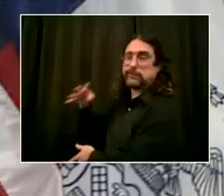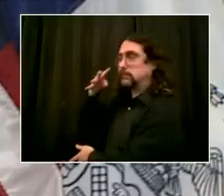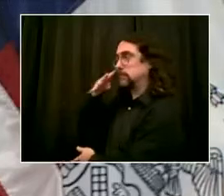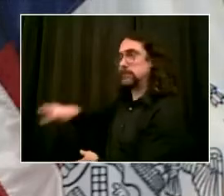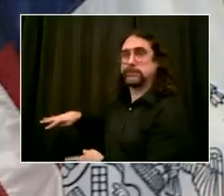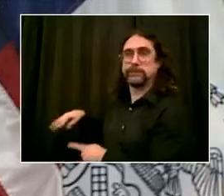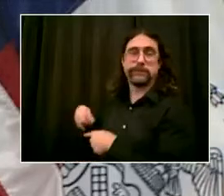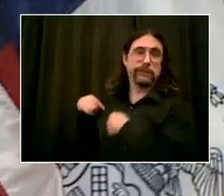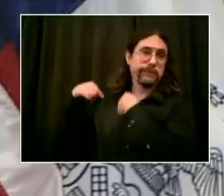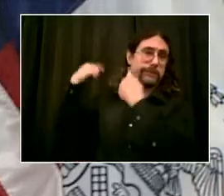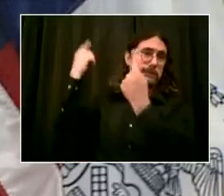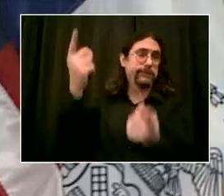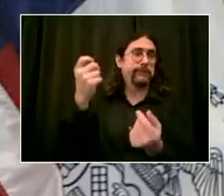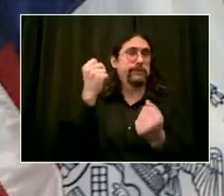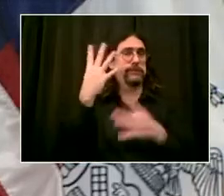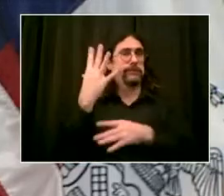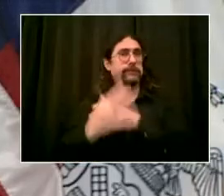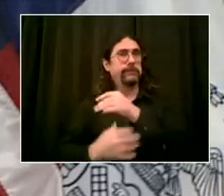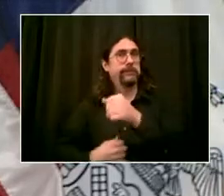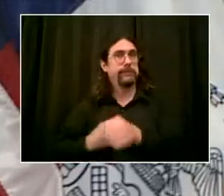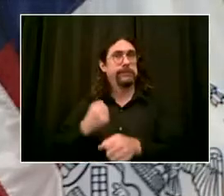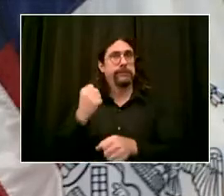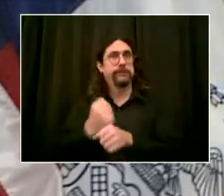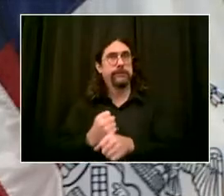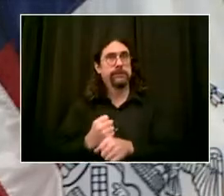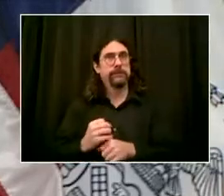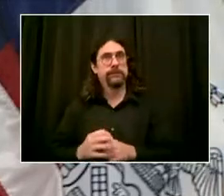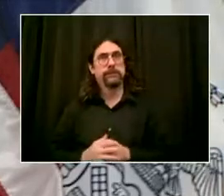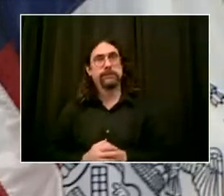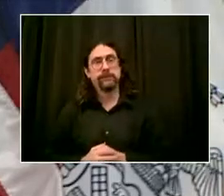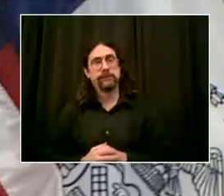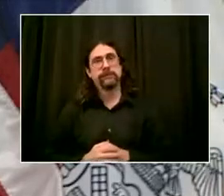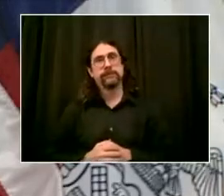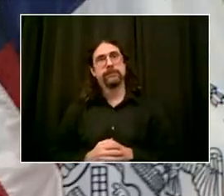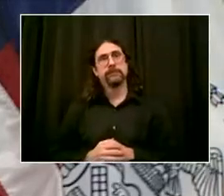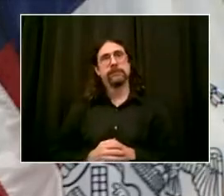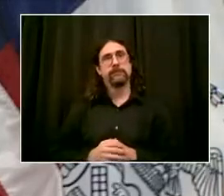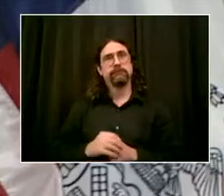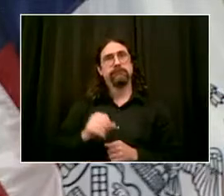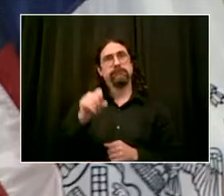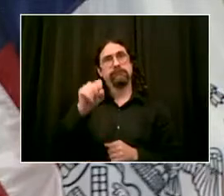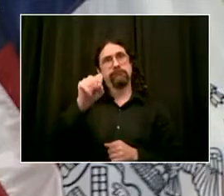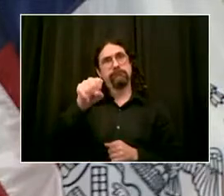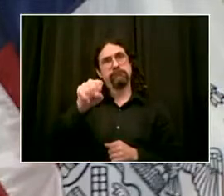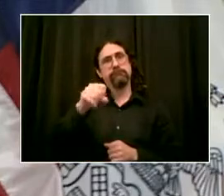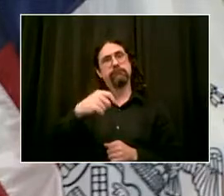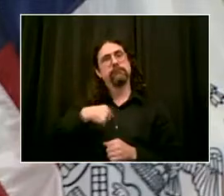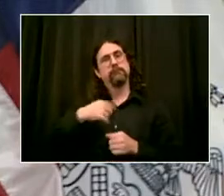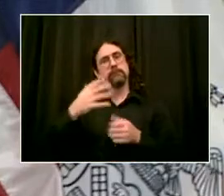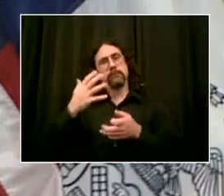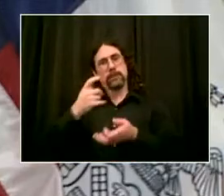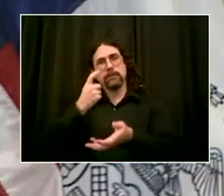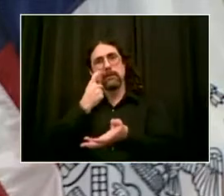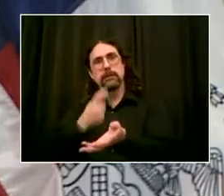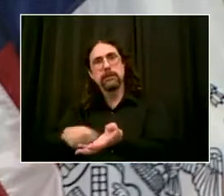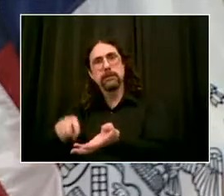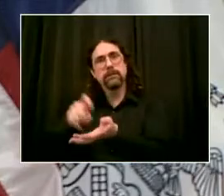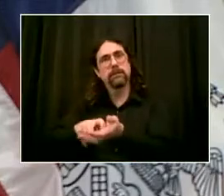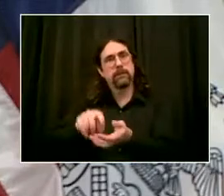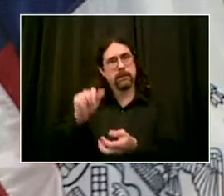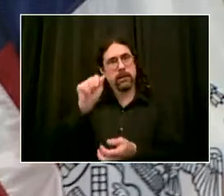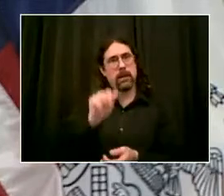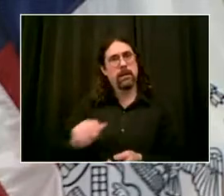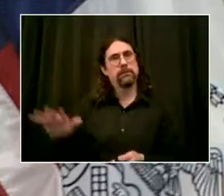achieve the very original concepts of why we're even doing the mwbe work together I'll get you a more detailed